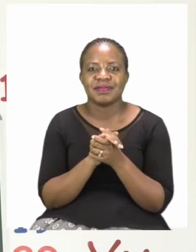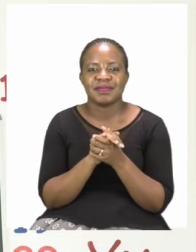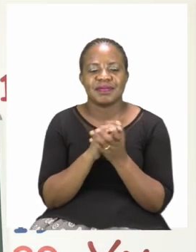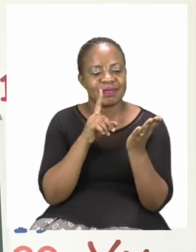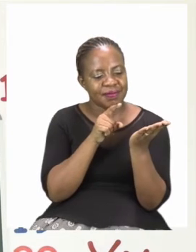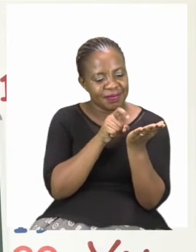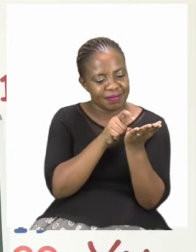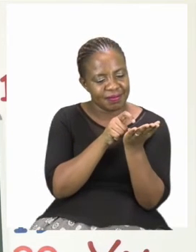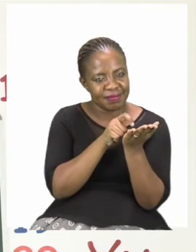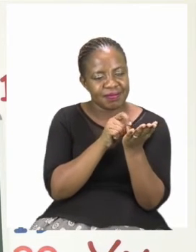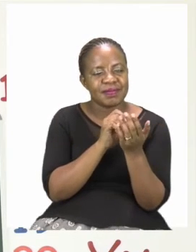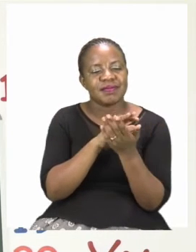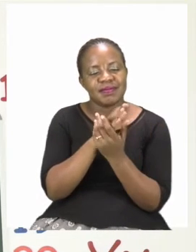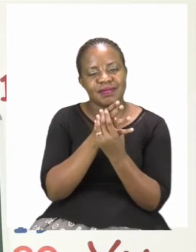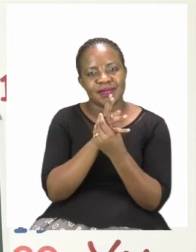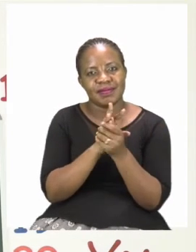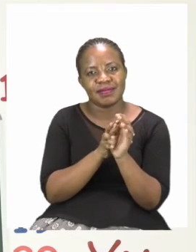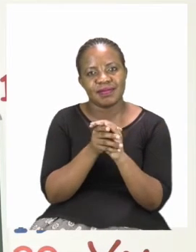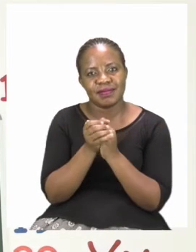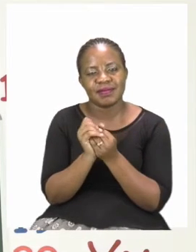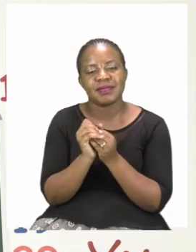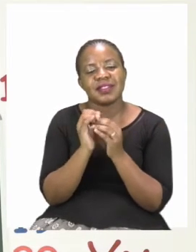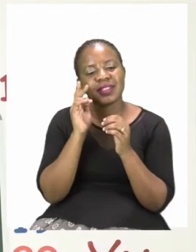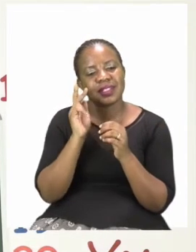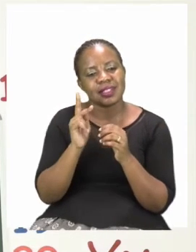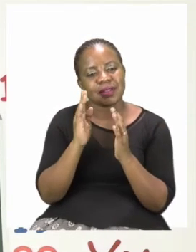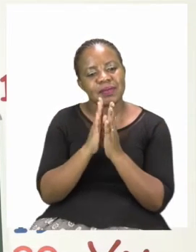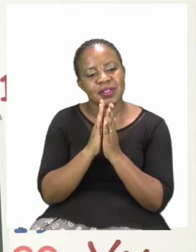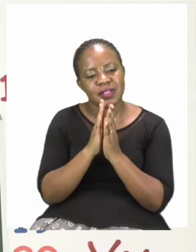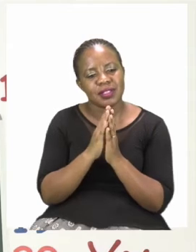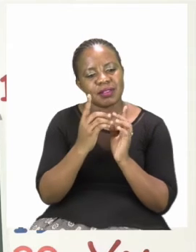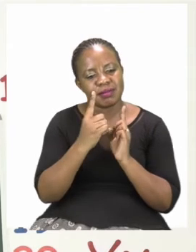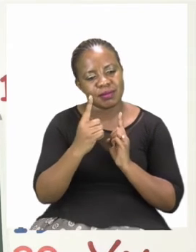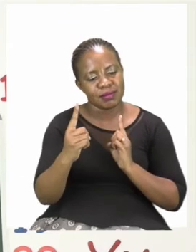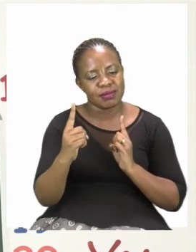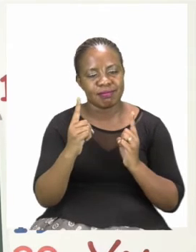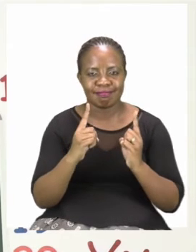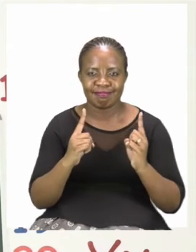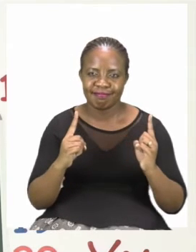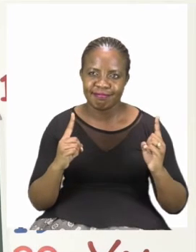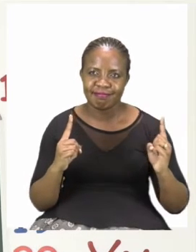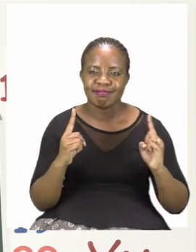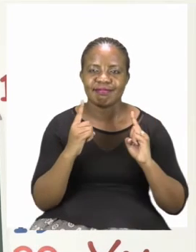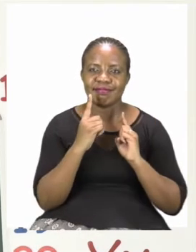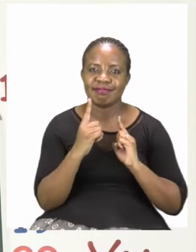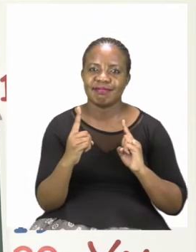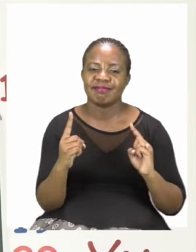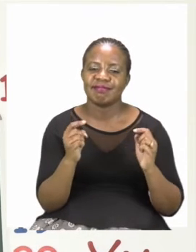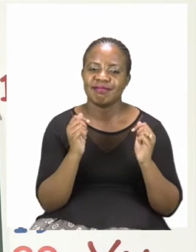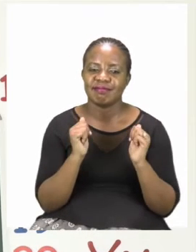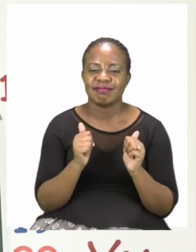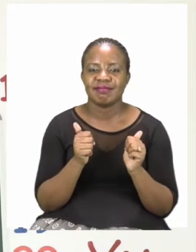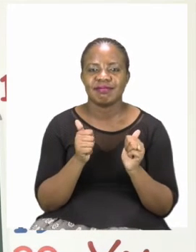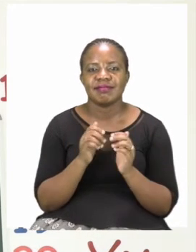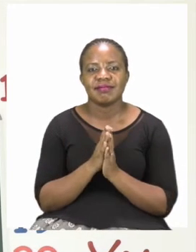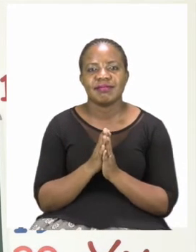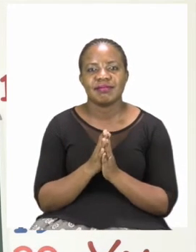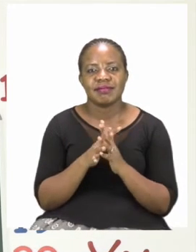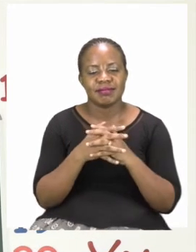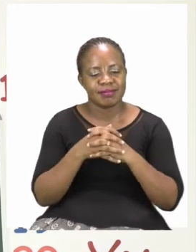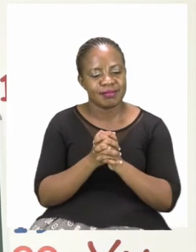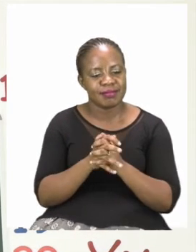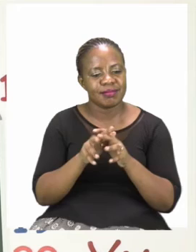the dotted line. I want you to try on the dotted line. Very good. Take your pencil and we're going to